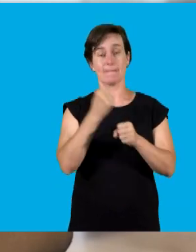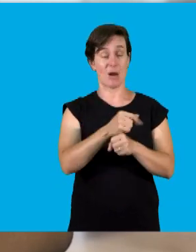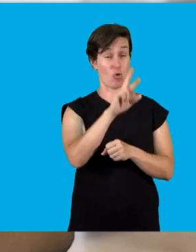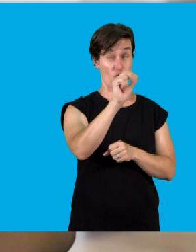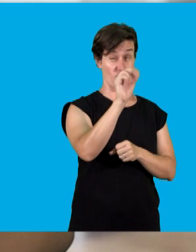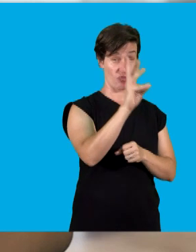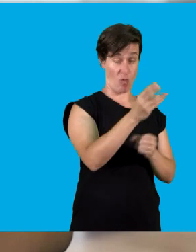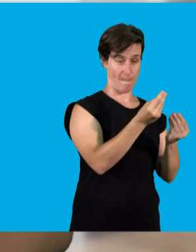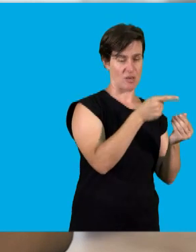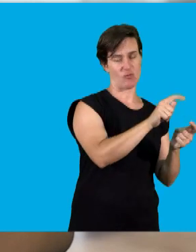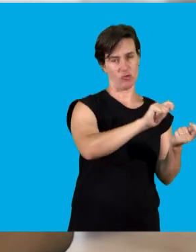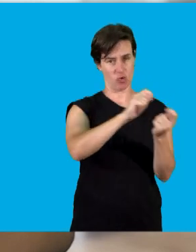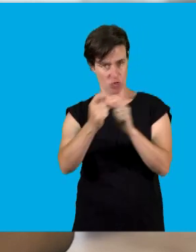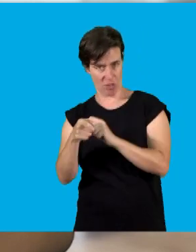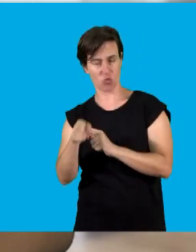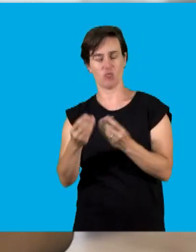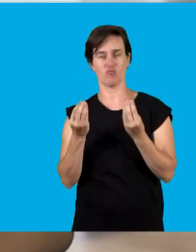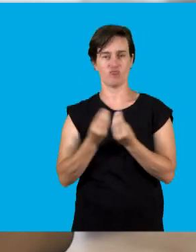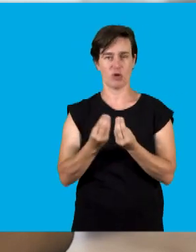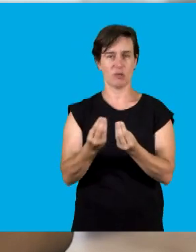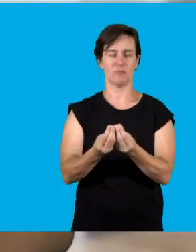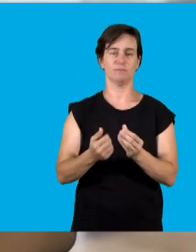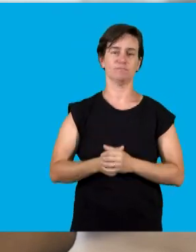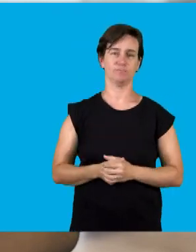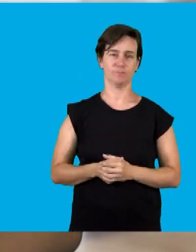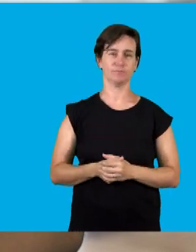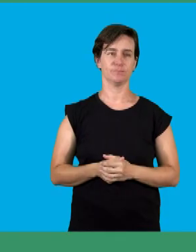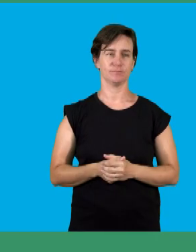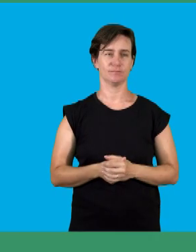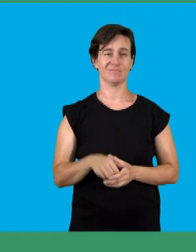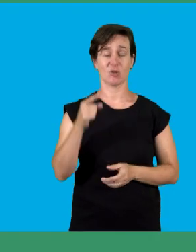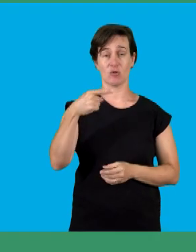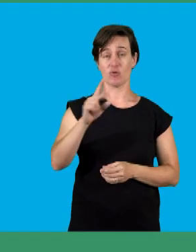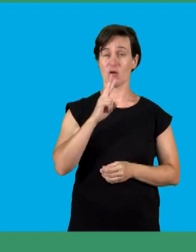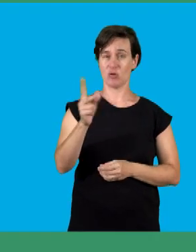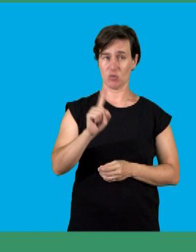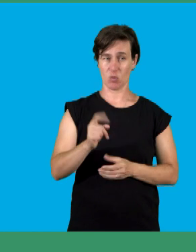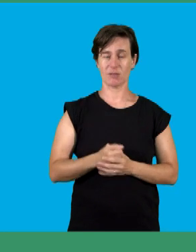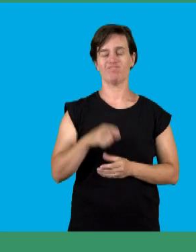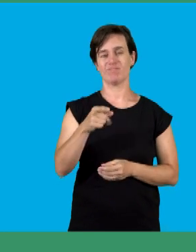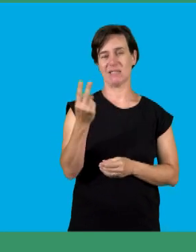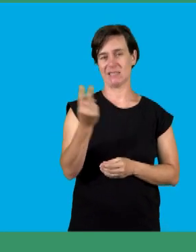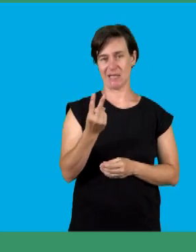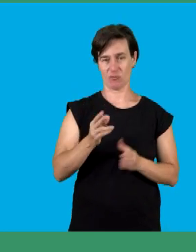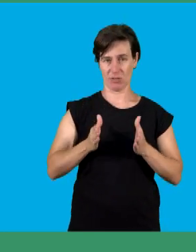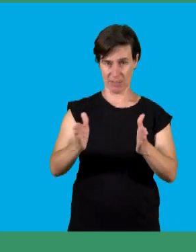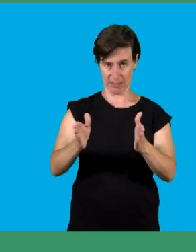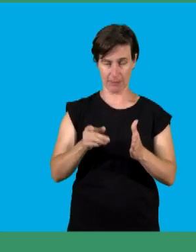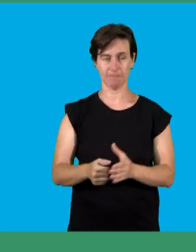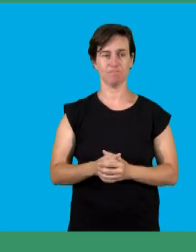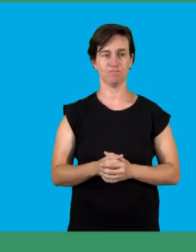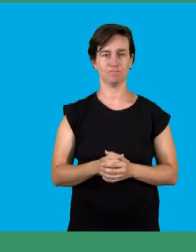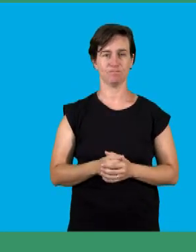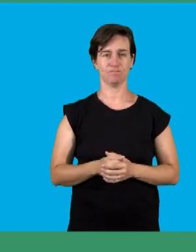with transformation of raw materials into useful products. So the correct answer is secondary